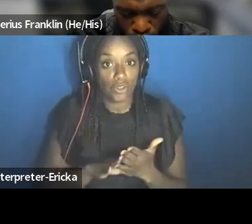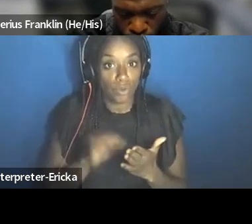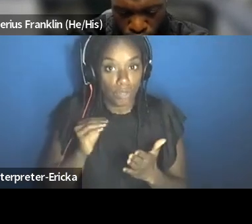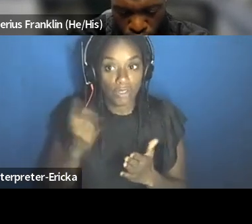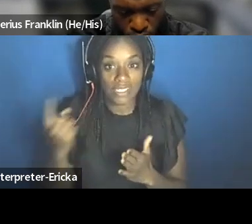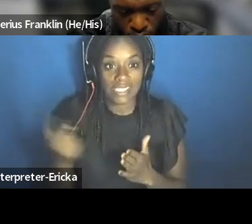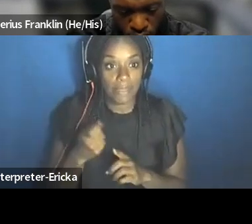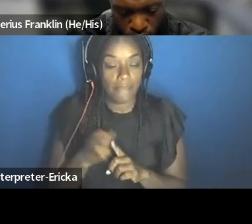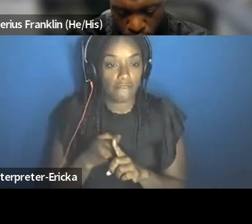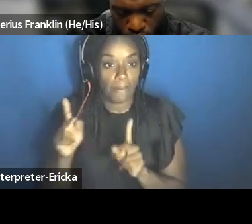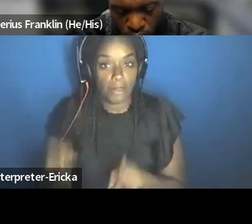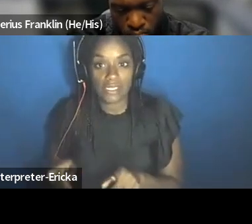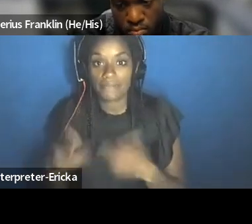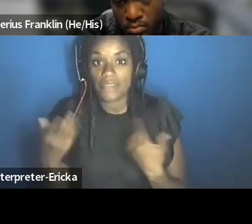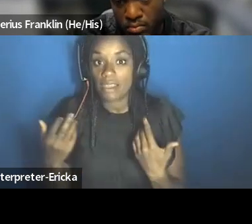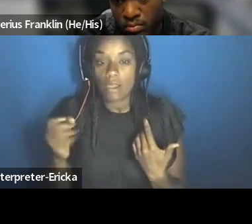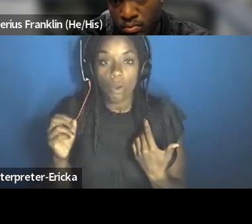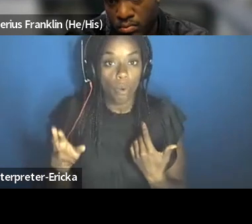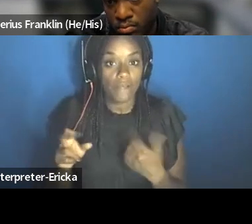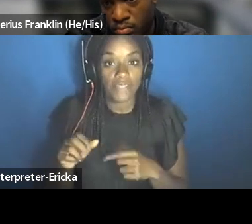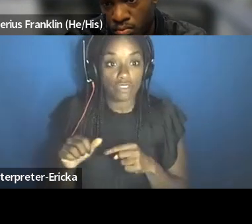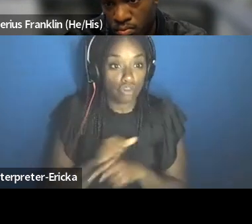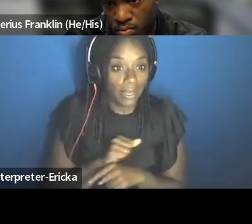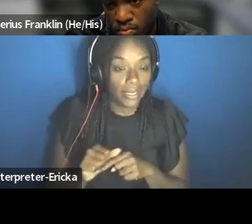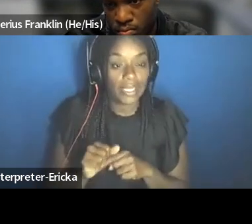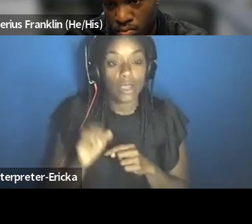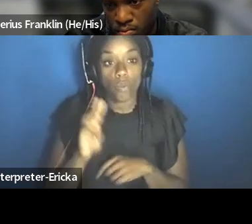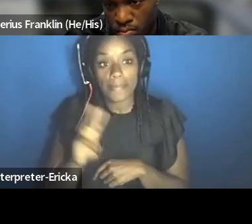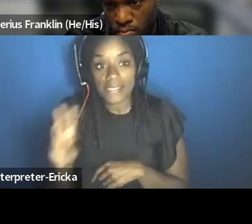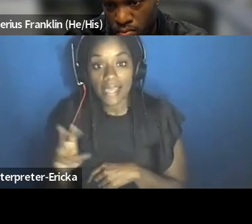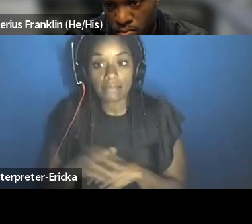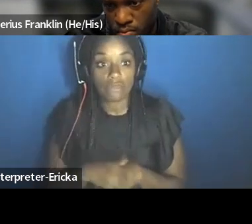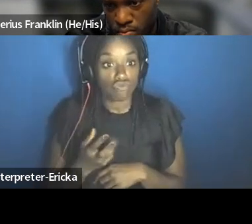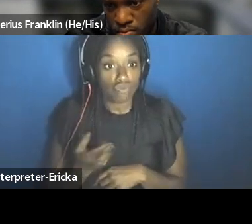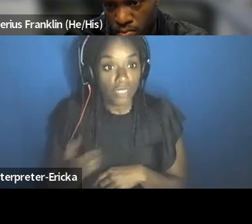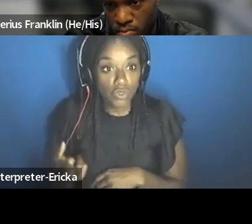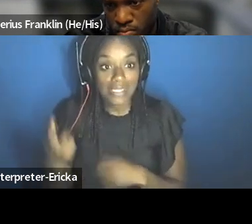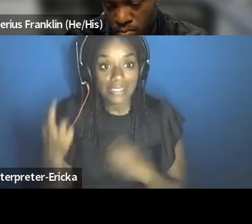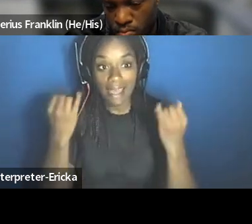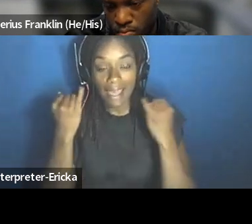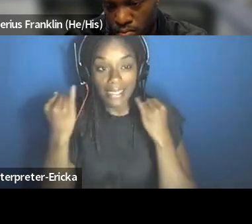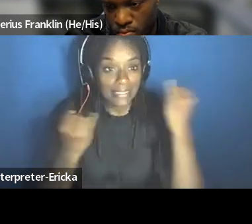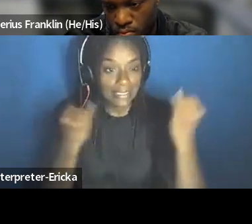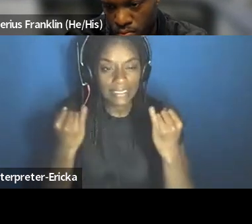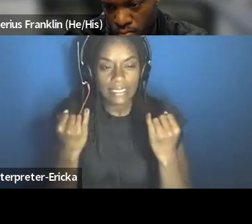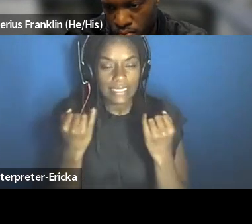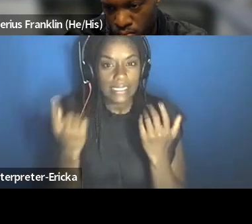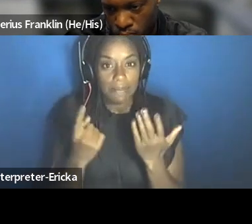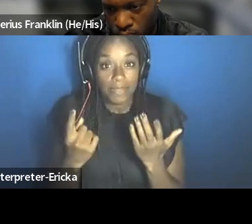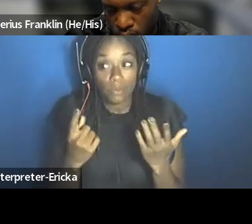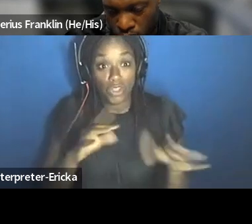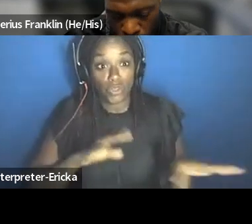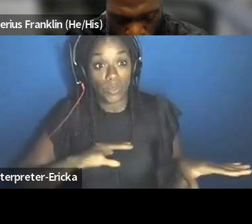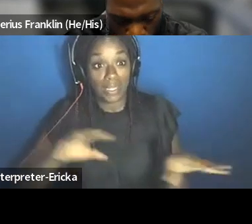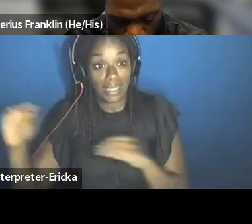is a training, a website, a resource, an idea, something that you feel like when you leave this conversation